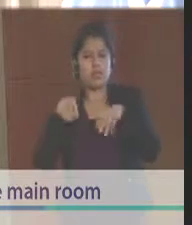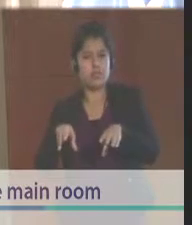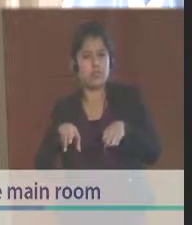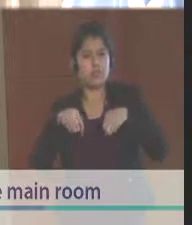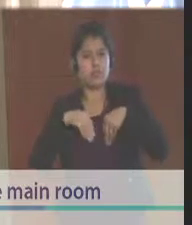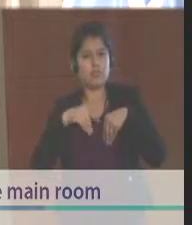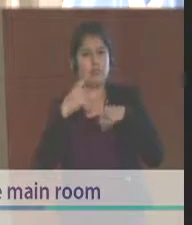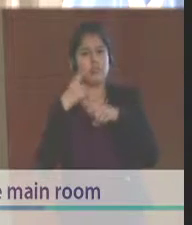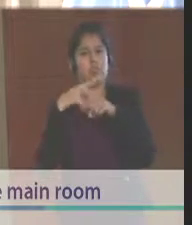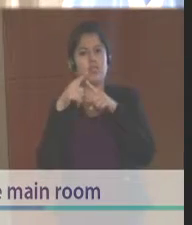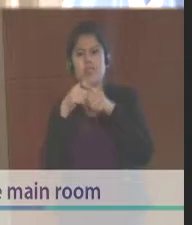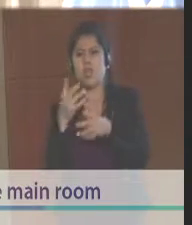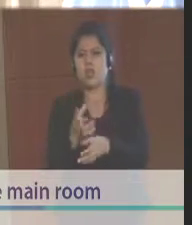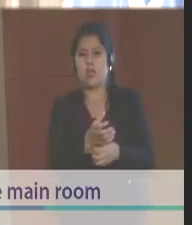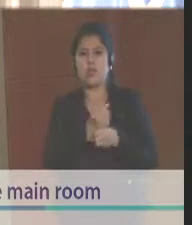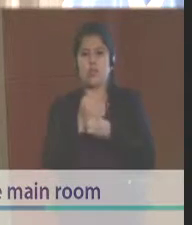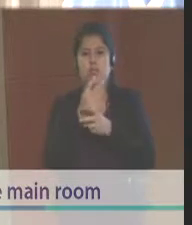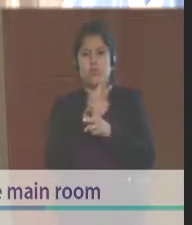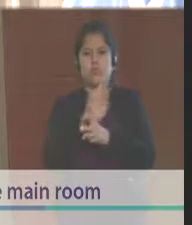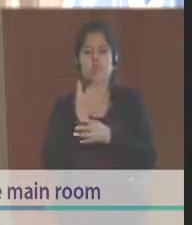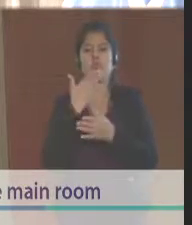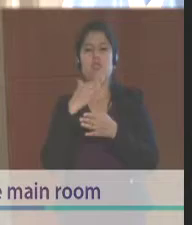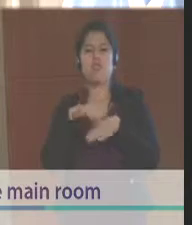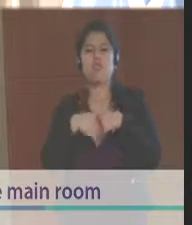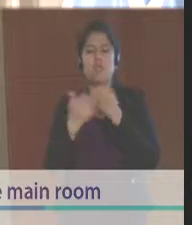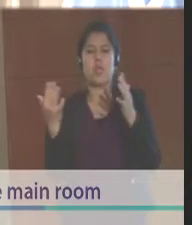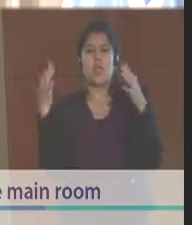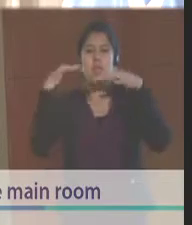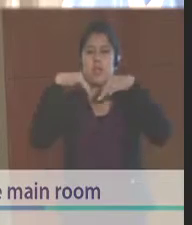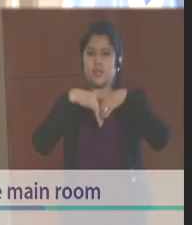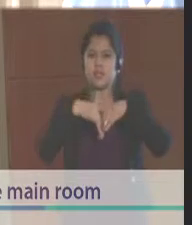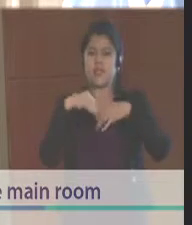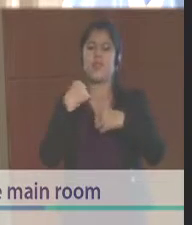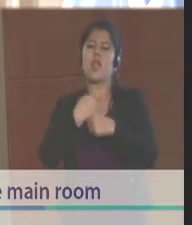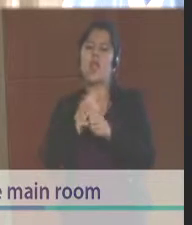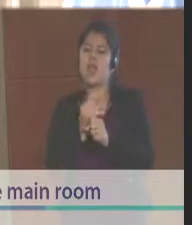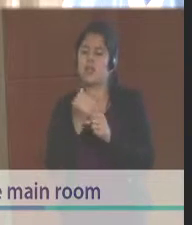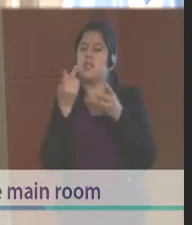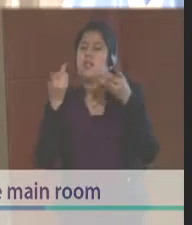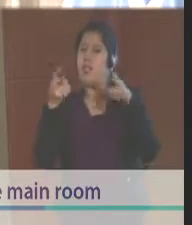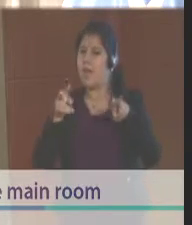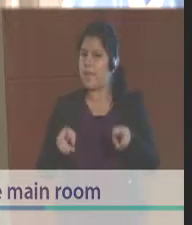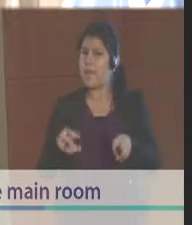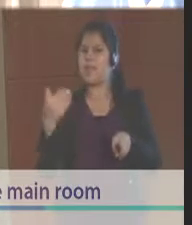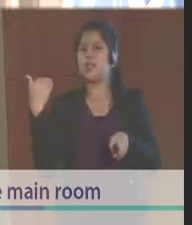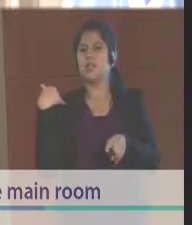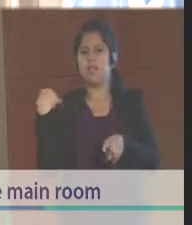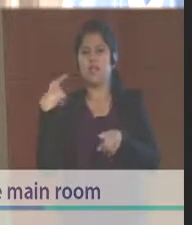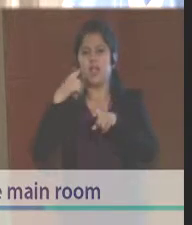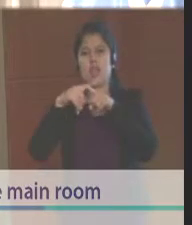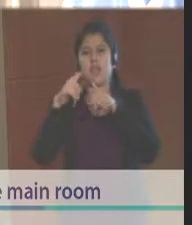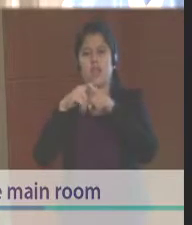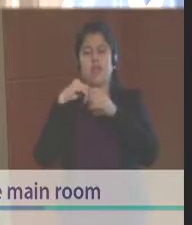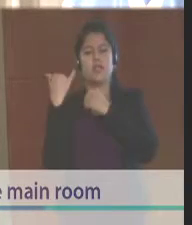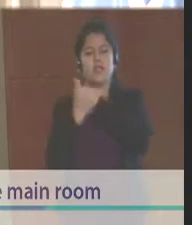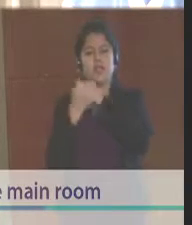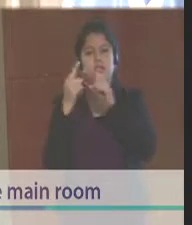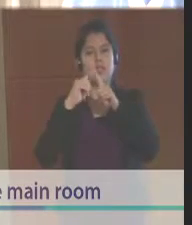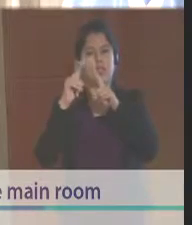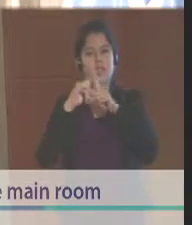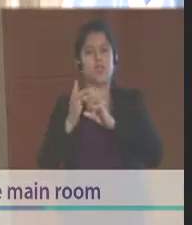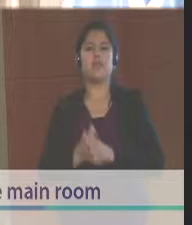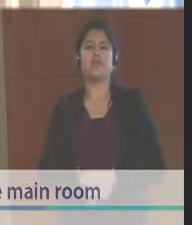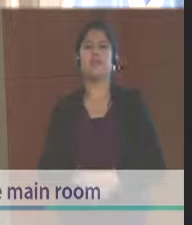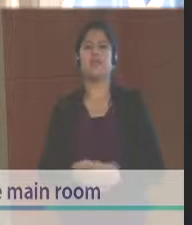risk reduction to tackle effectively both prevention as well as the occurrence of disasters and